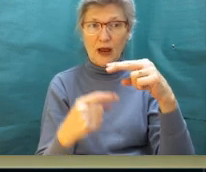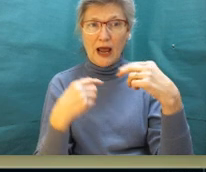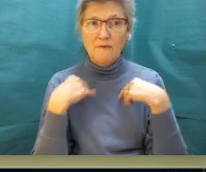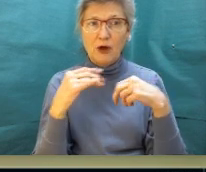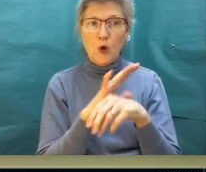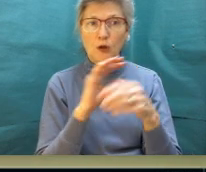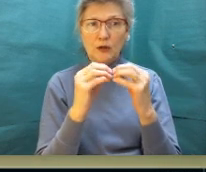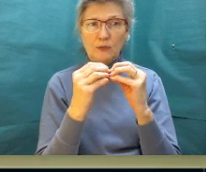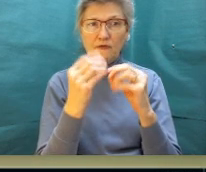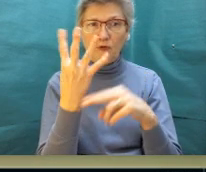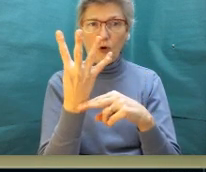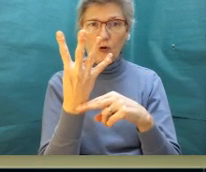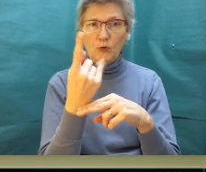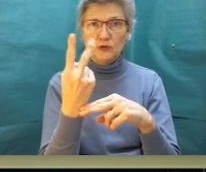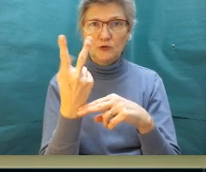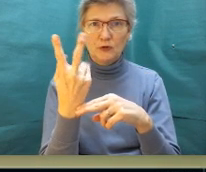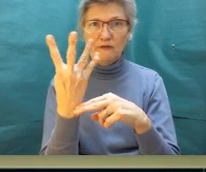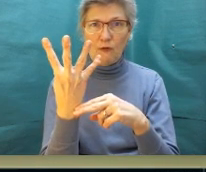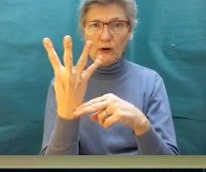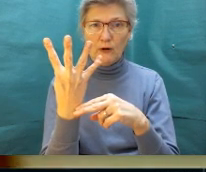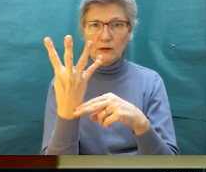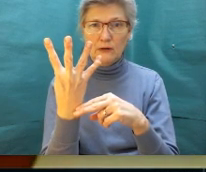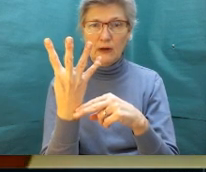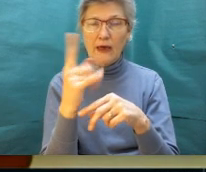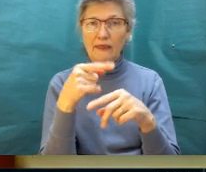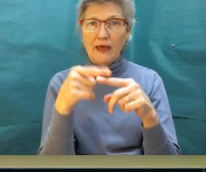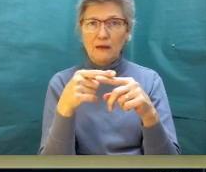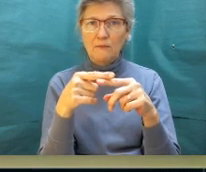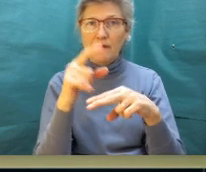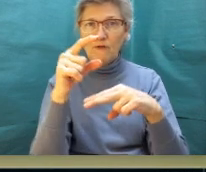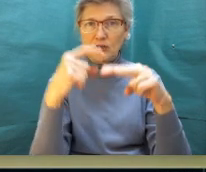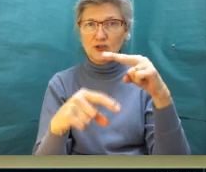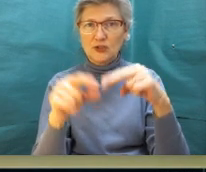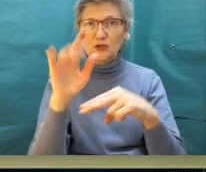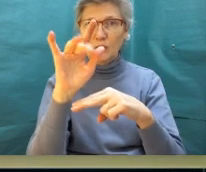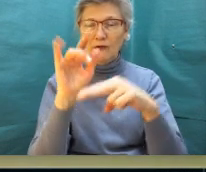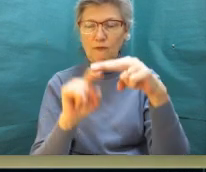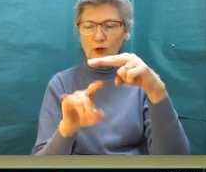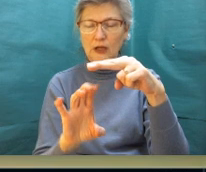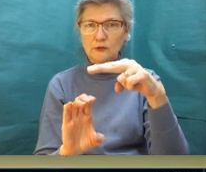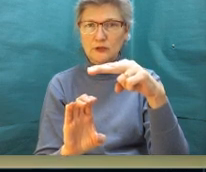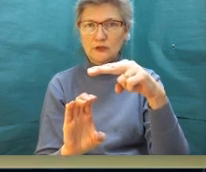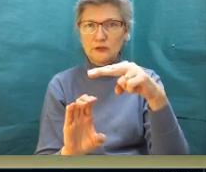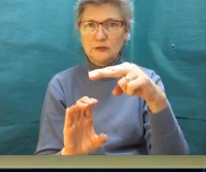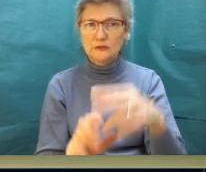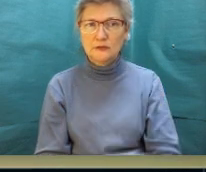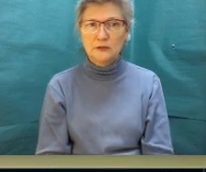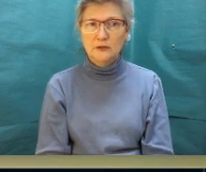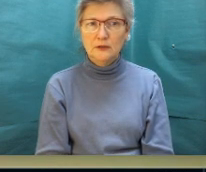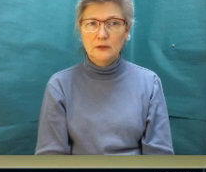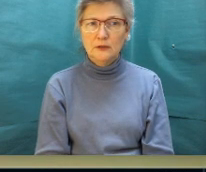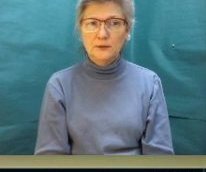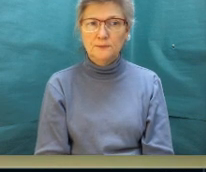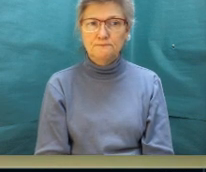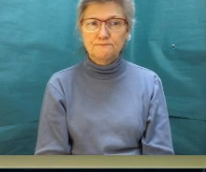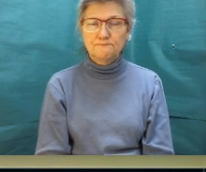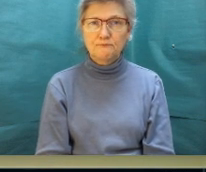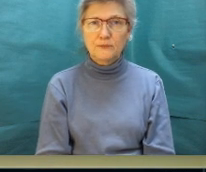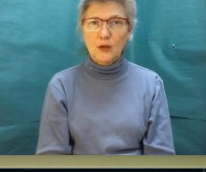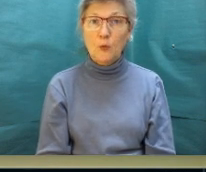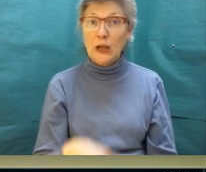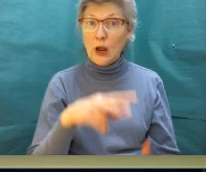whole number 4, 1, 2, 3, 4, and then my fraction 25/100ths. When